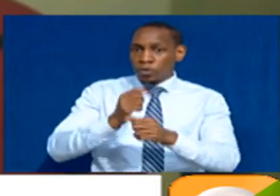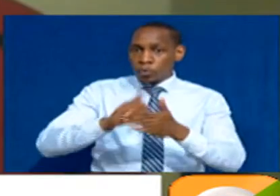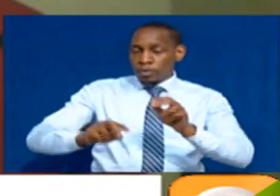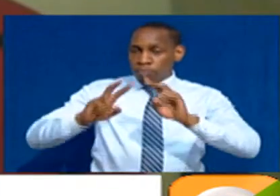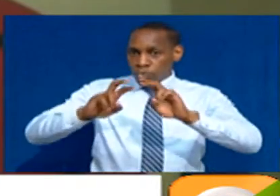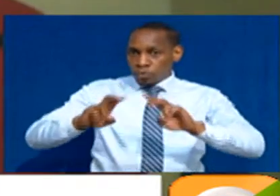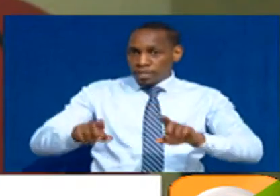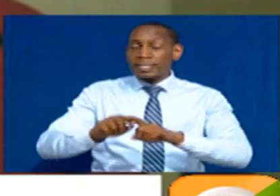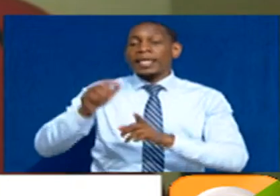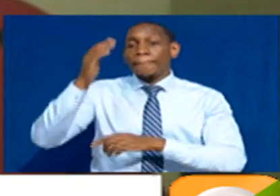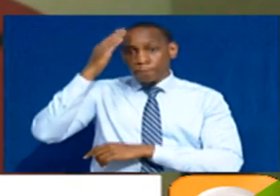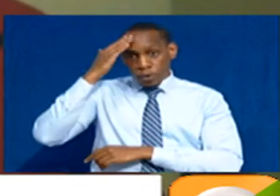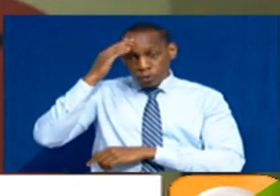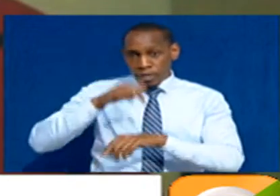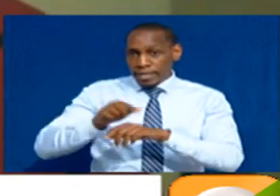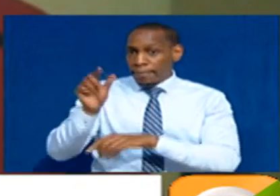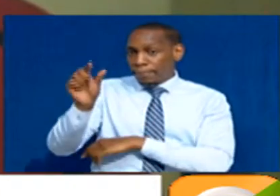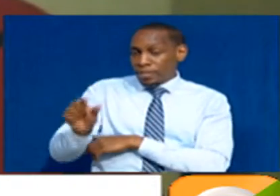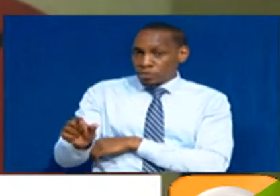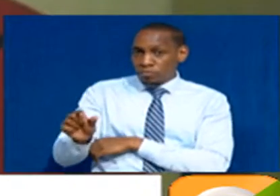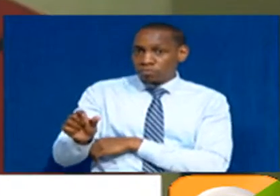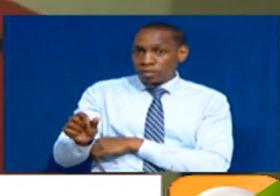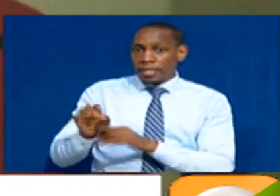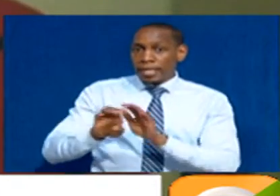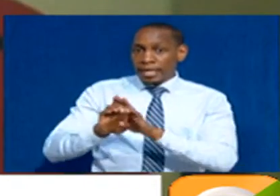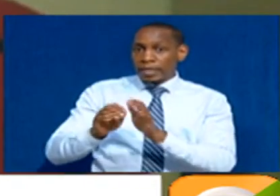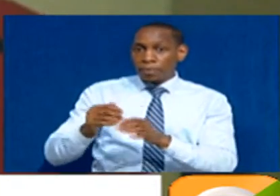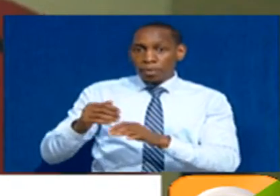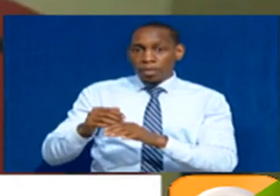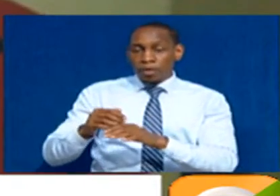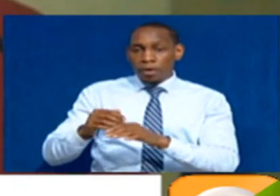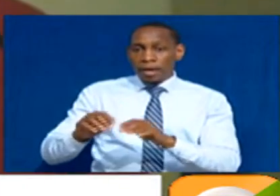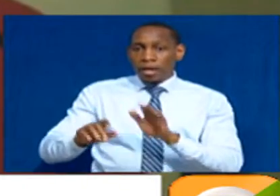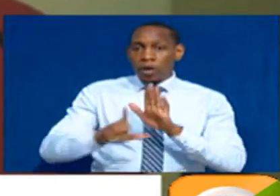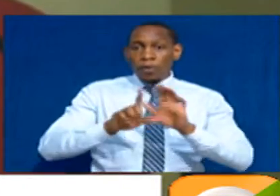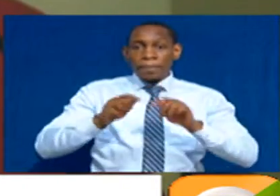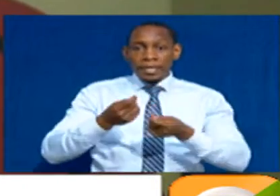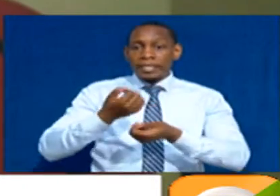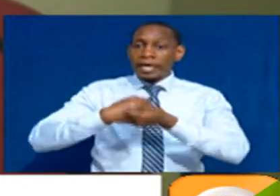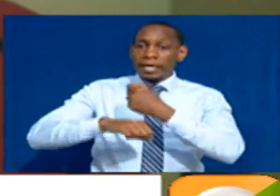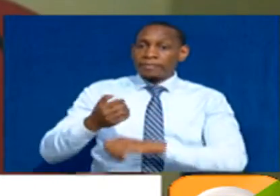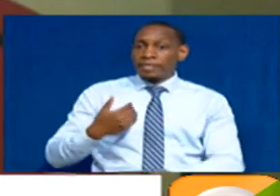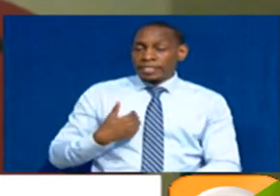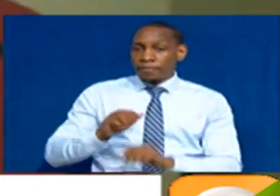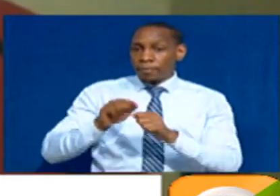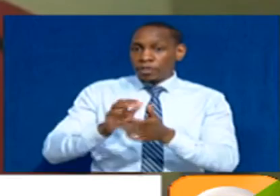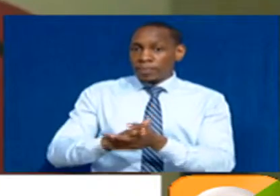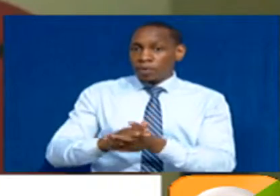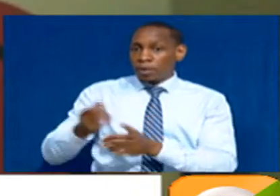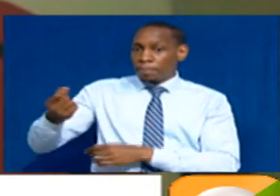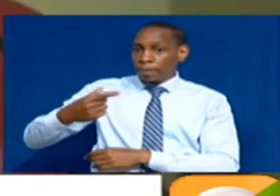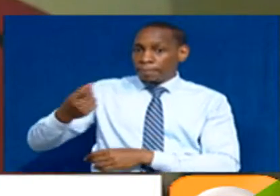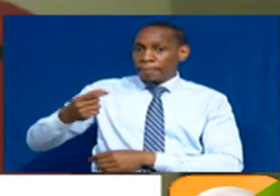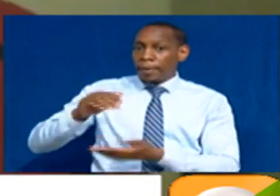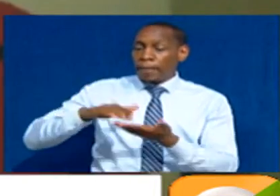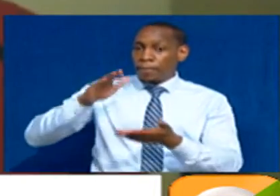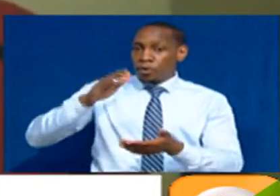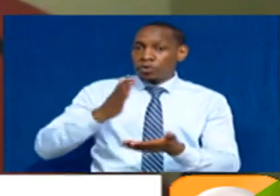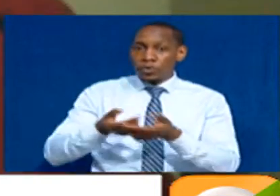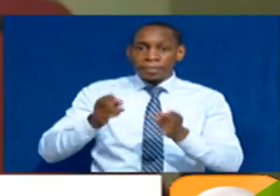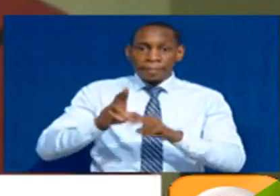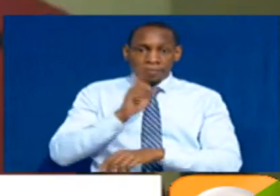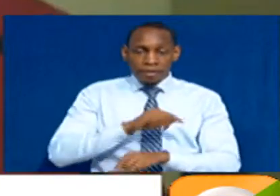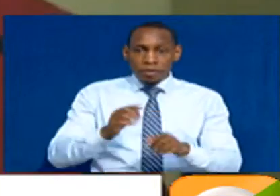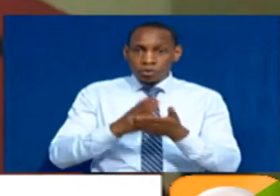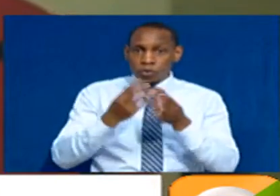track and know when someone is, say, engaging in an unlawful act to be able to earn more income, because that has